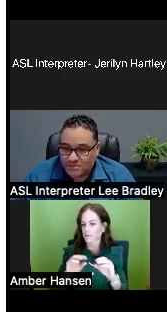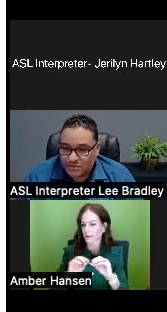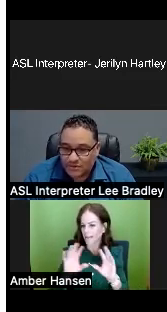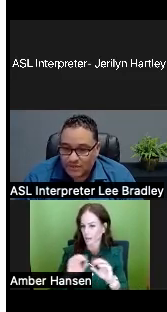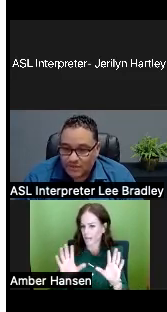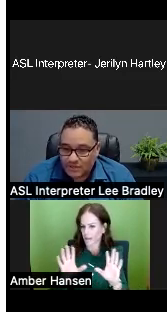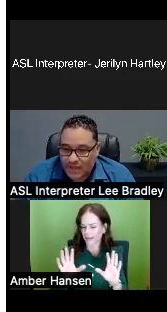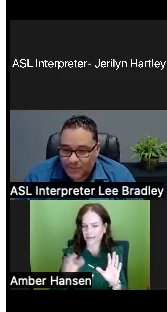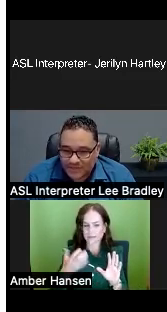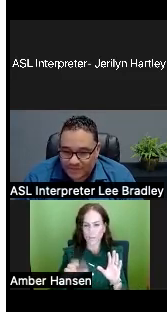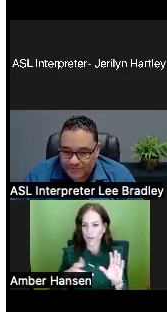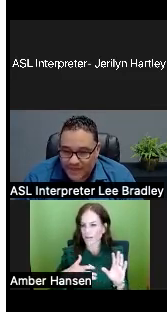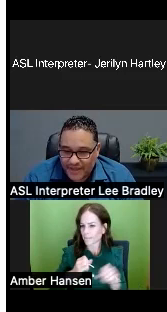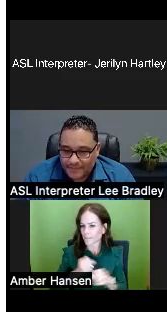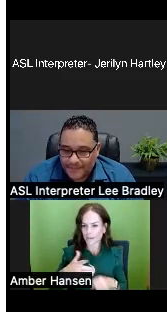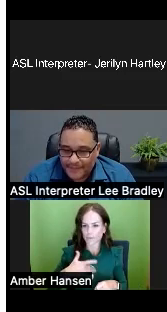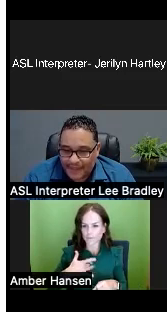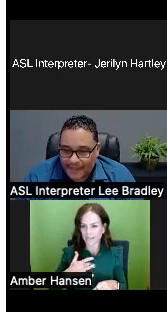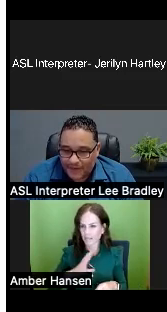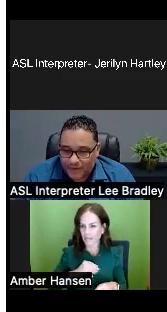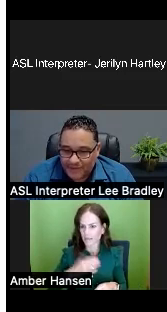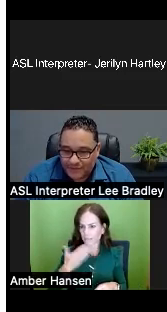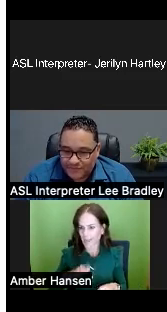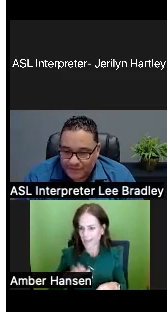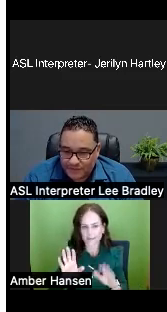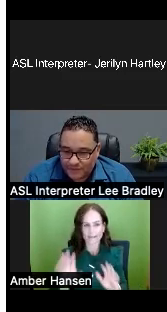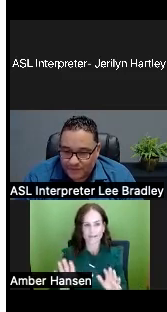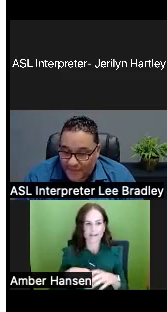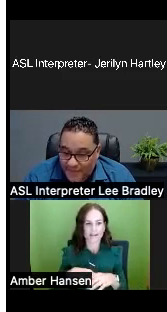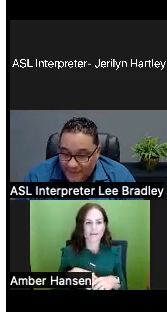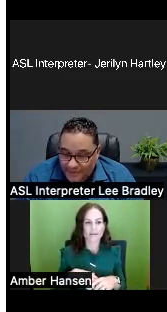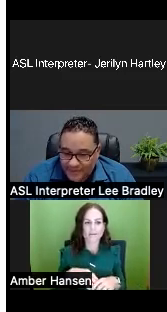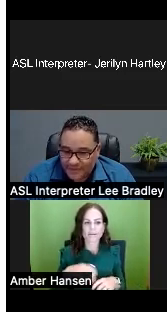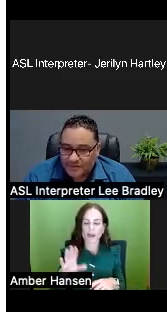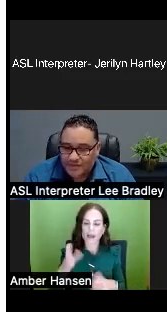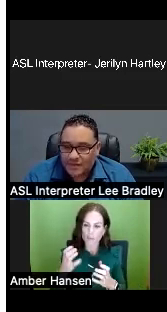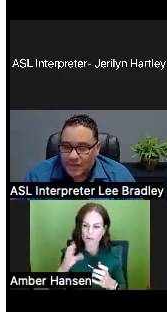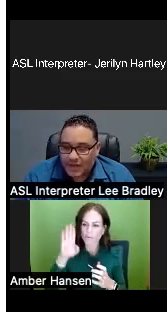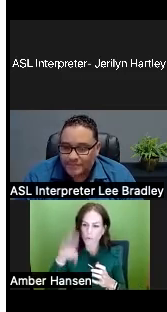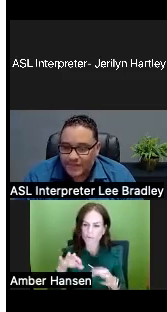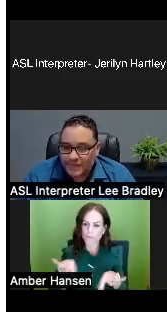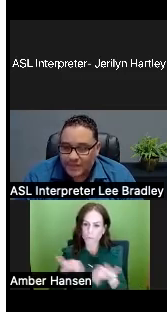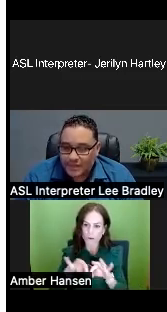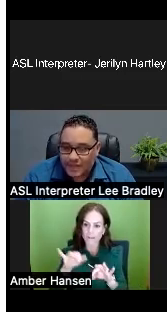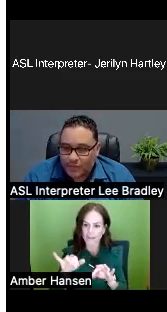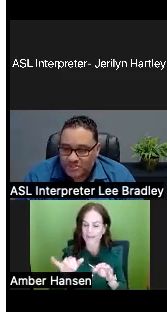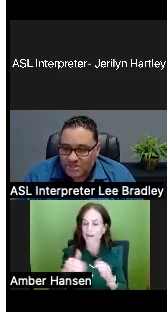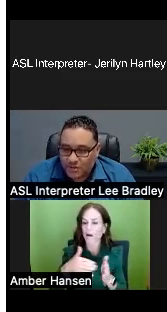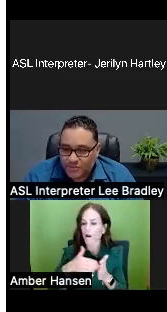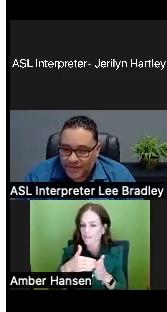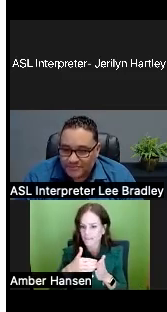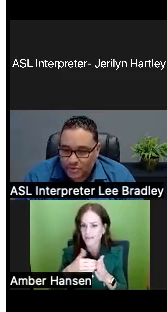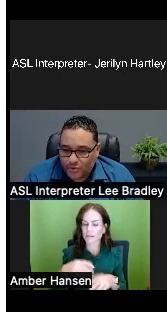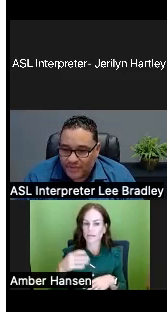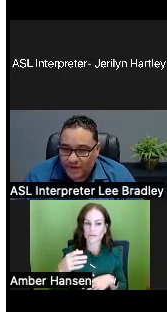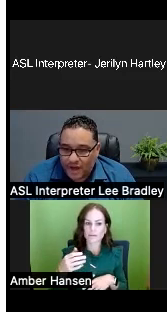children. So I want to clarify, I don't want to make you feel bad or anything. I want you to know